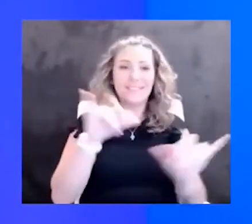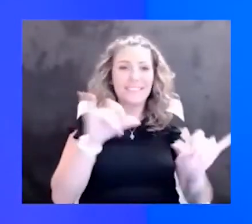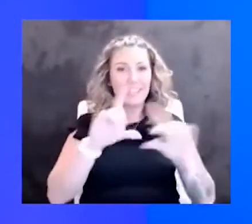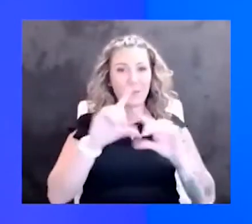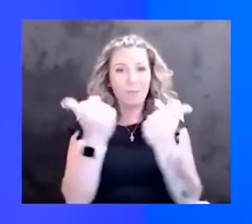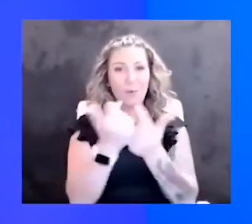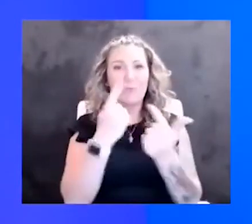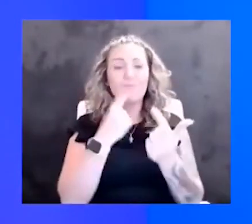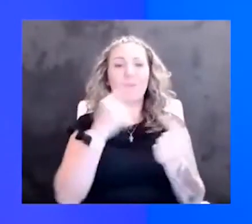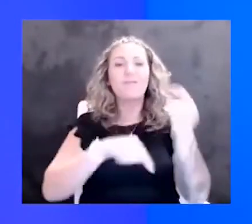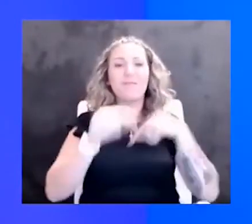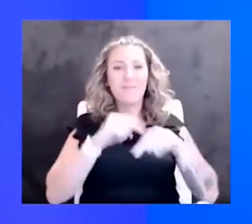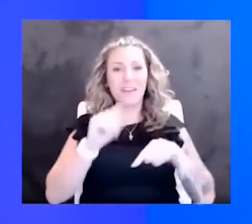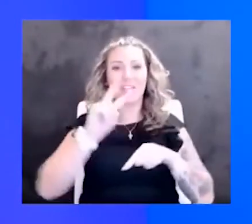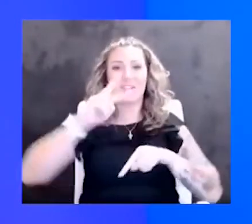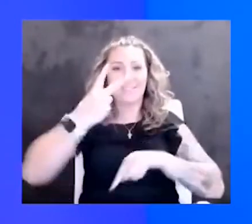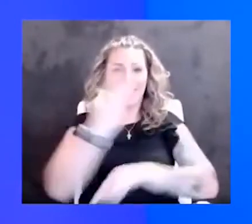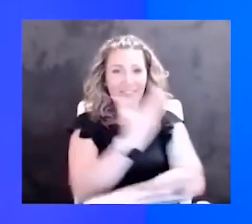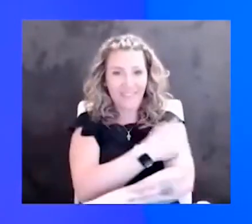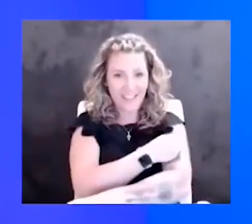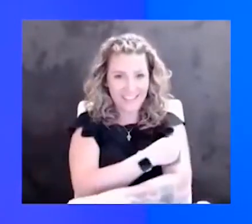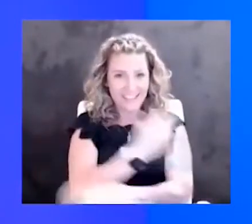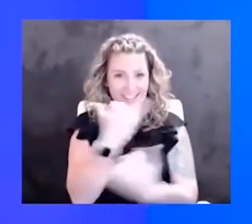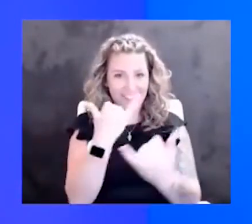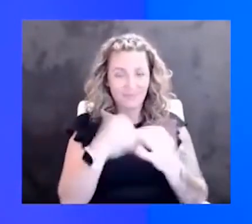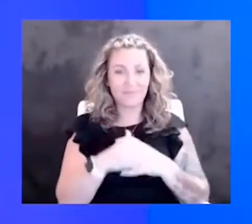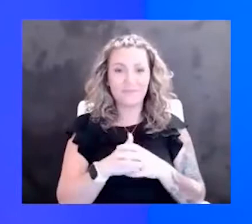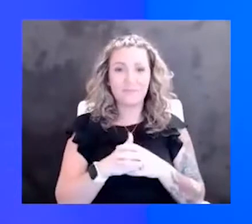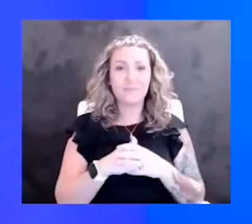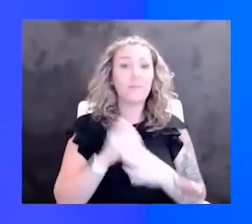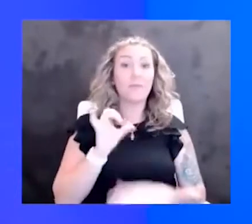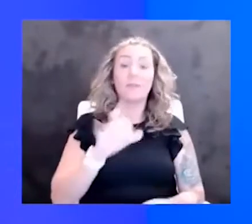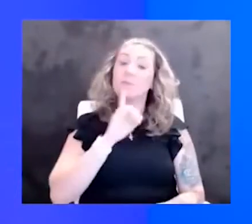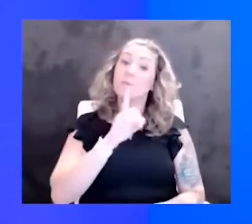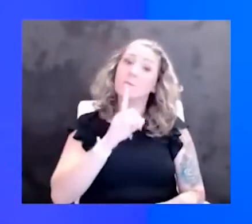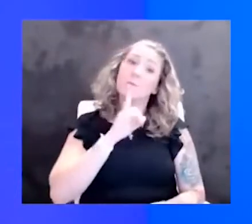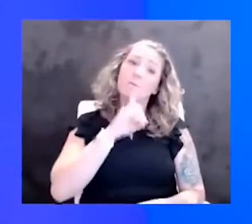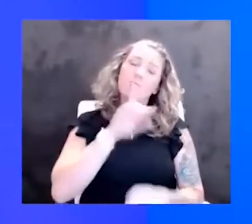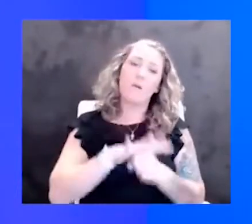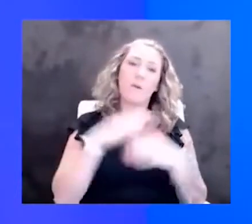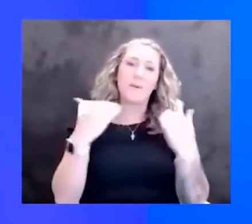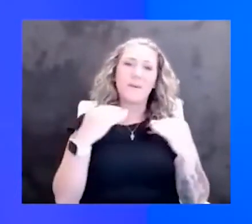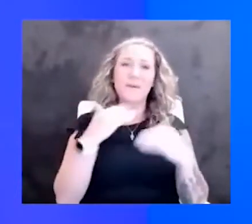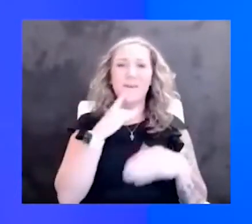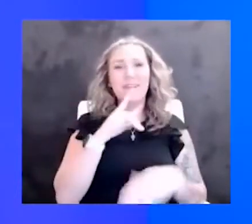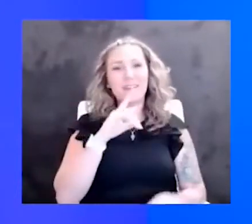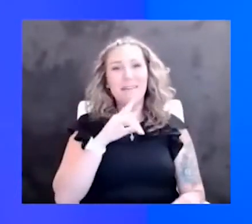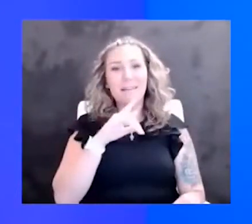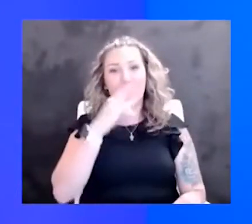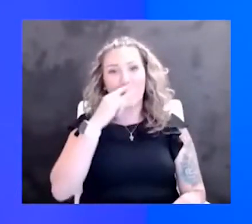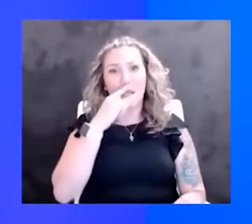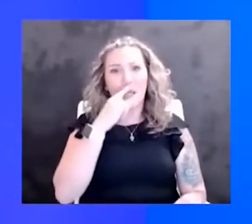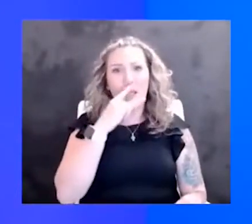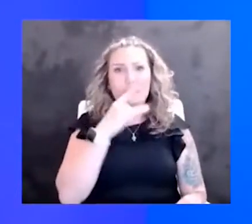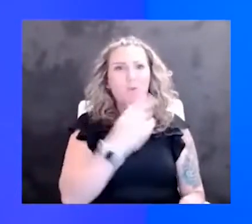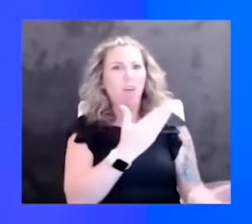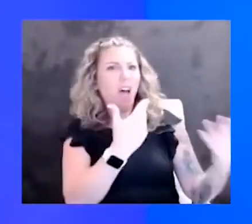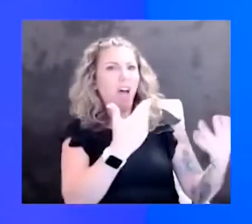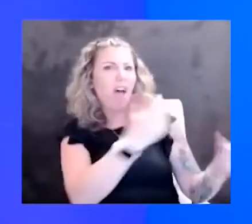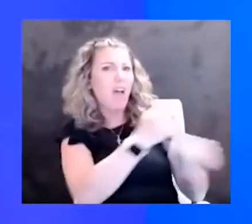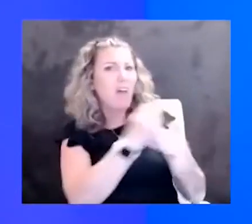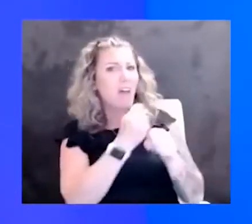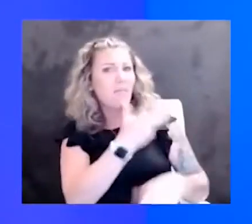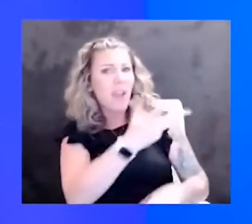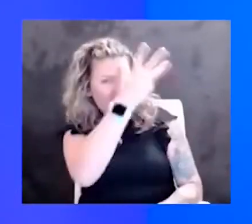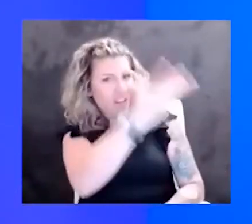for their second vaccine. So that's a real promising. There's even kids that are dragging their parents in that haven't been vaccinated to show them the right